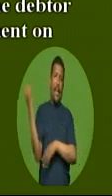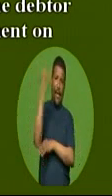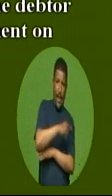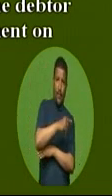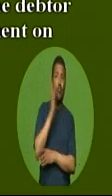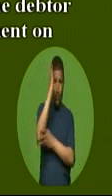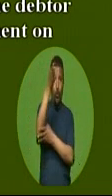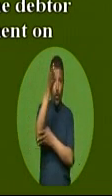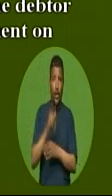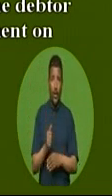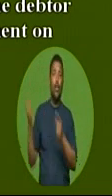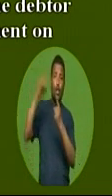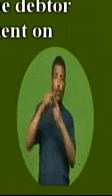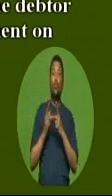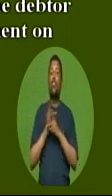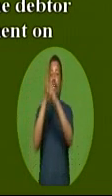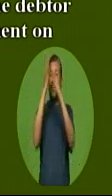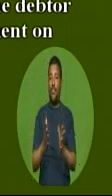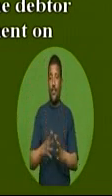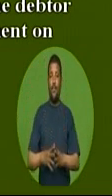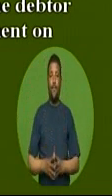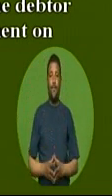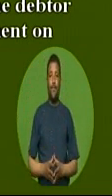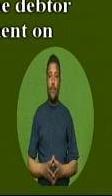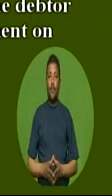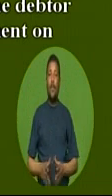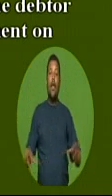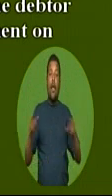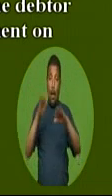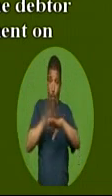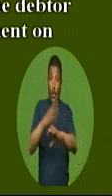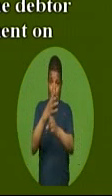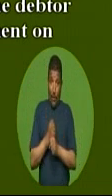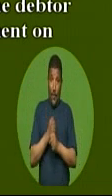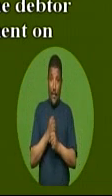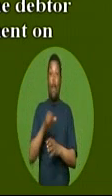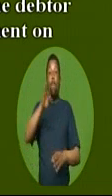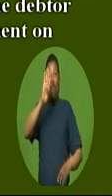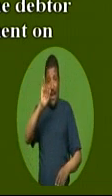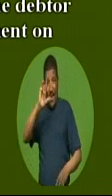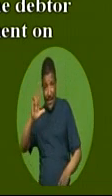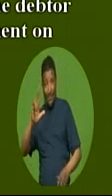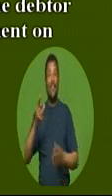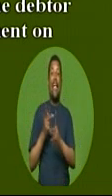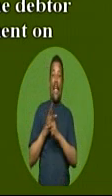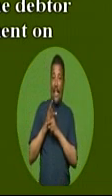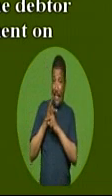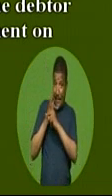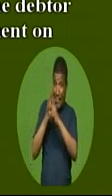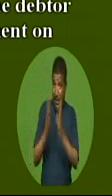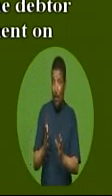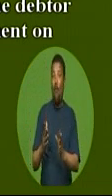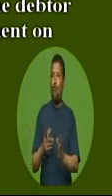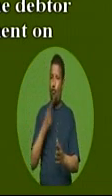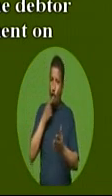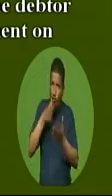the future to the creditor. Upon receiving the bill, the debtor confirms